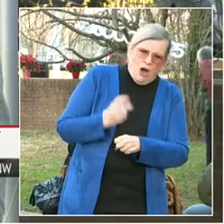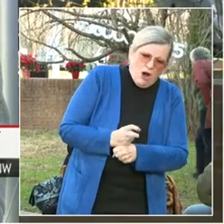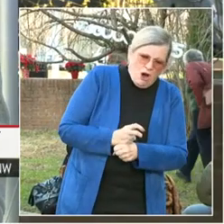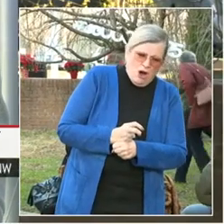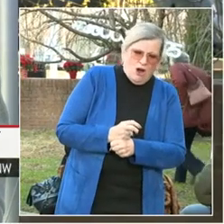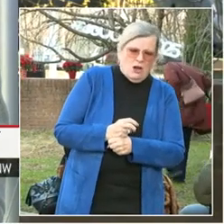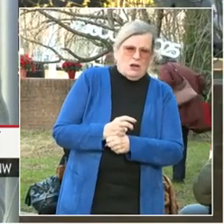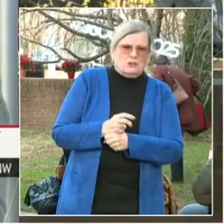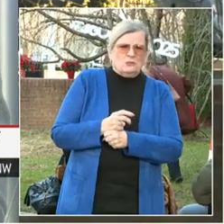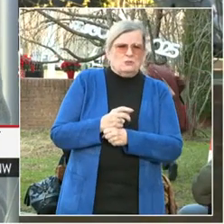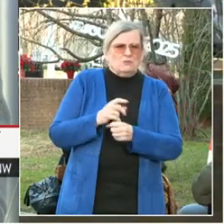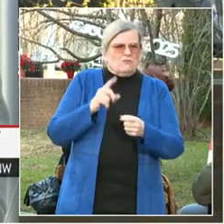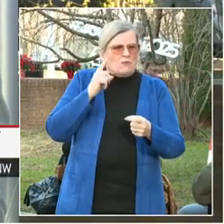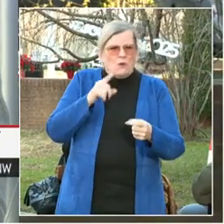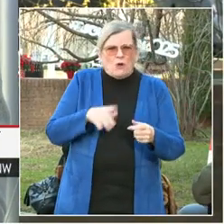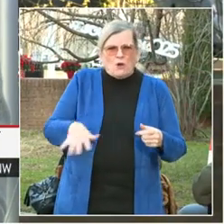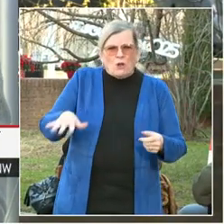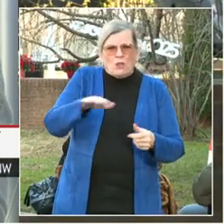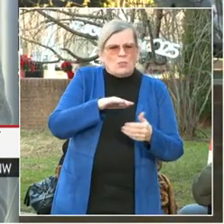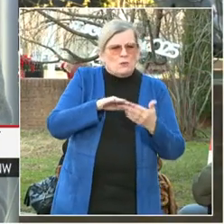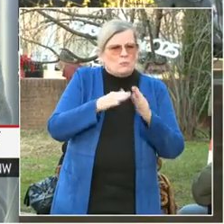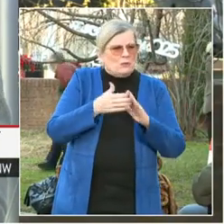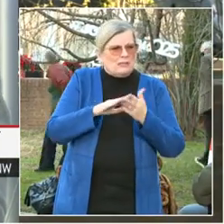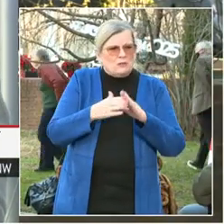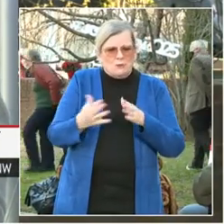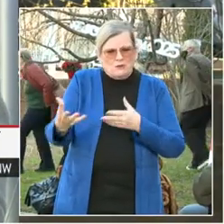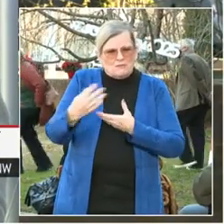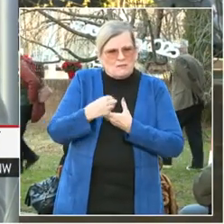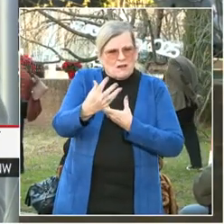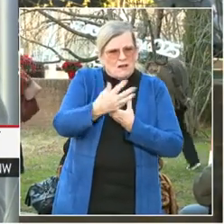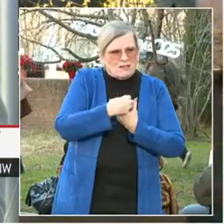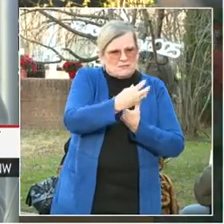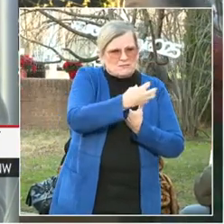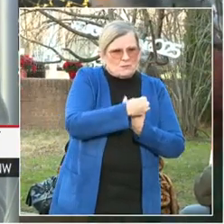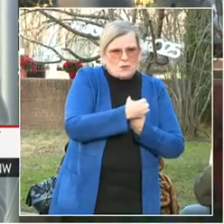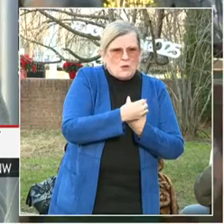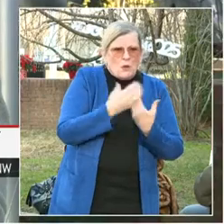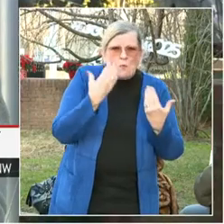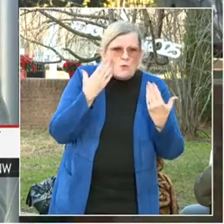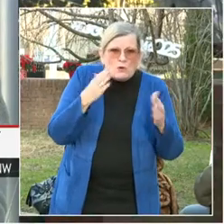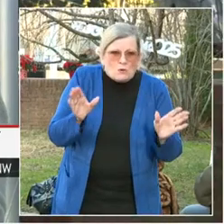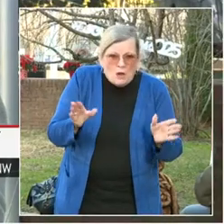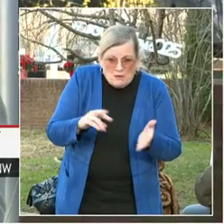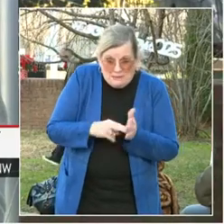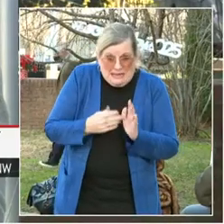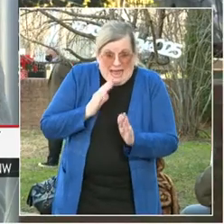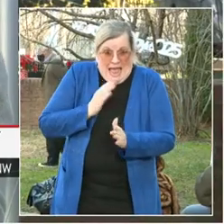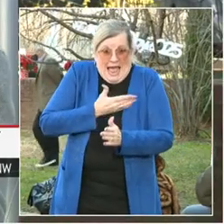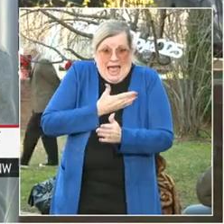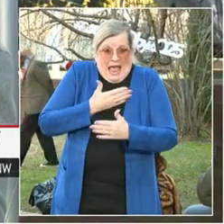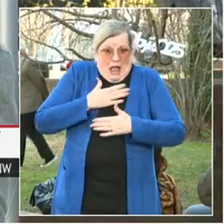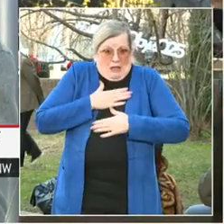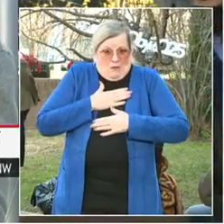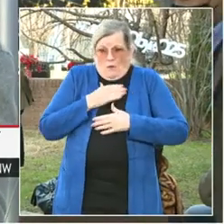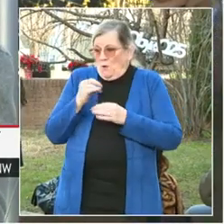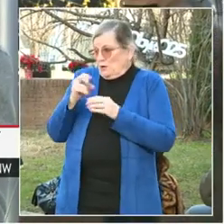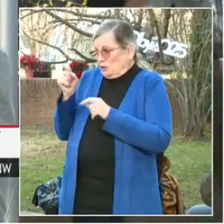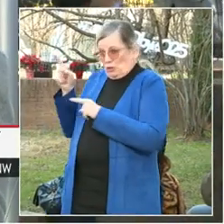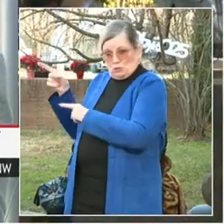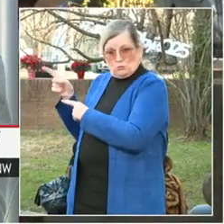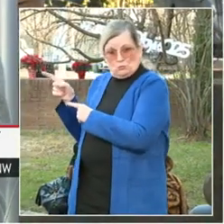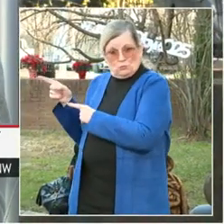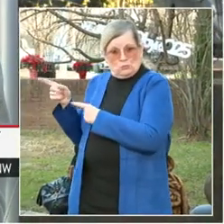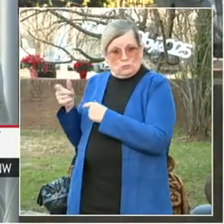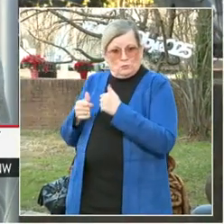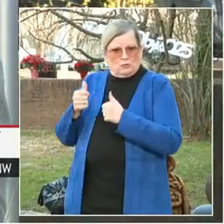community engagement. I got it. When we don't have any sense of whether it's all on us or. Let me think about that a little bit more. I think that we could